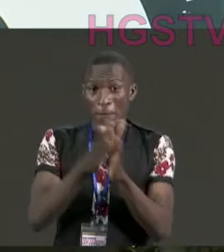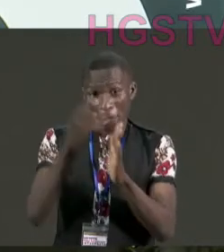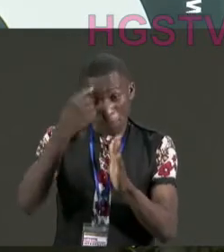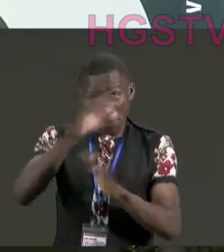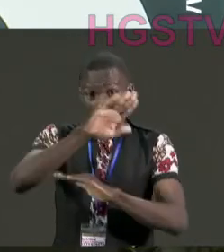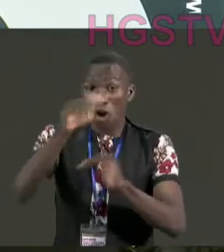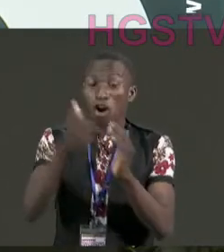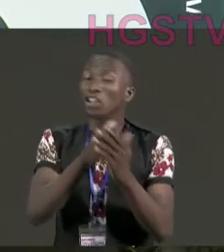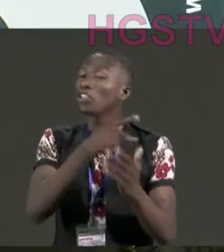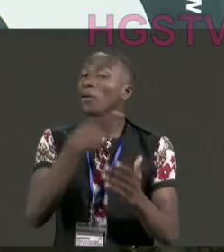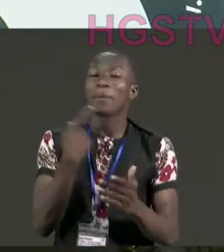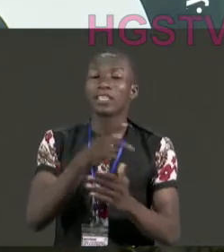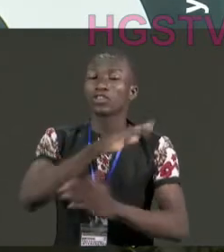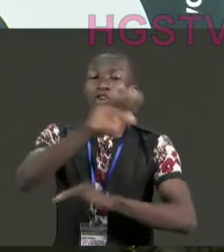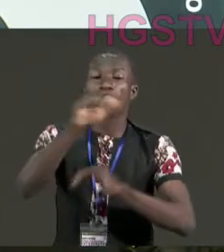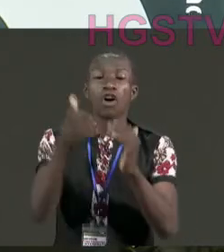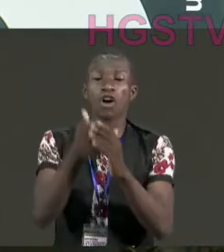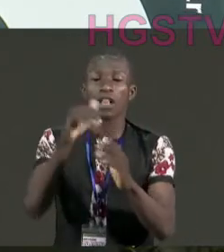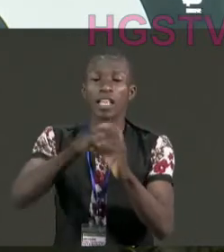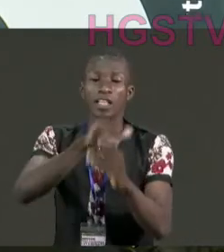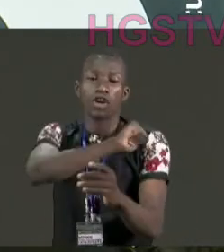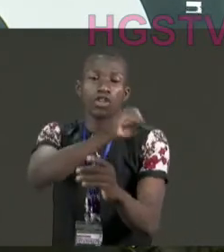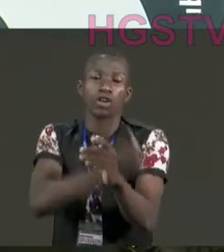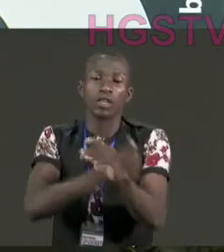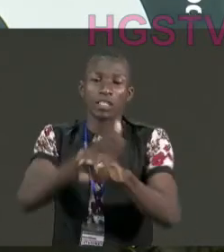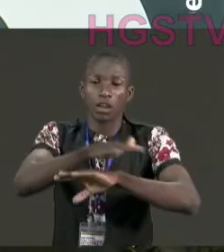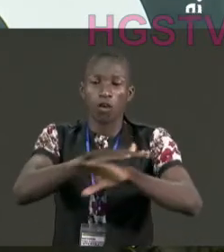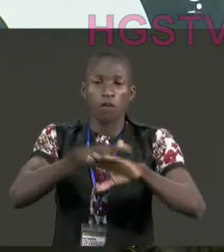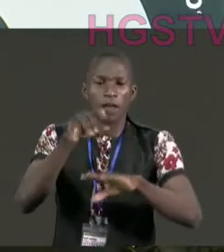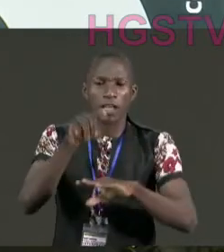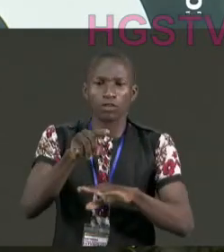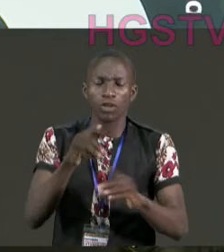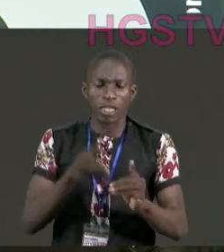are in authority over you. Disciples,